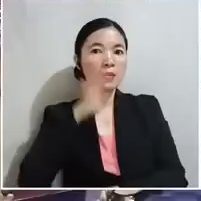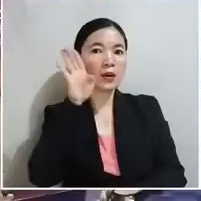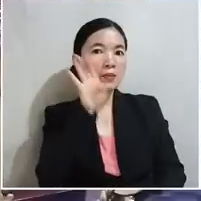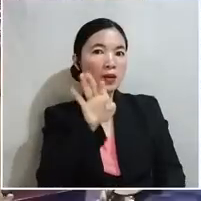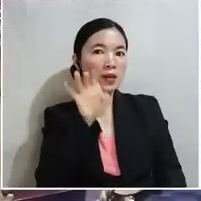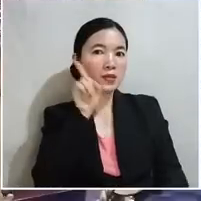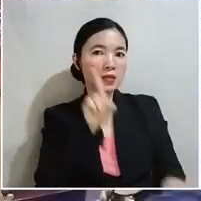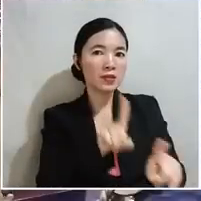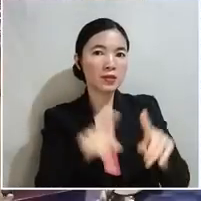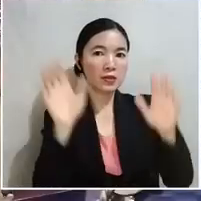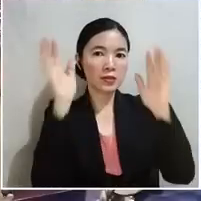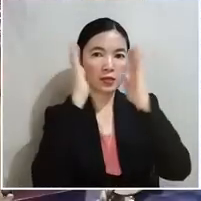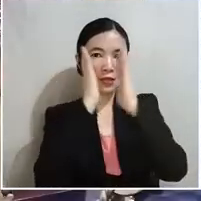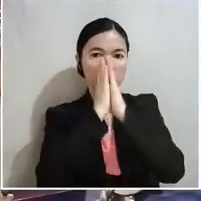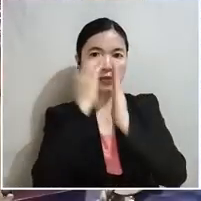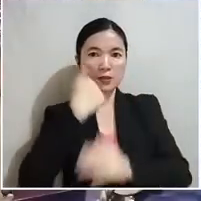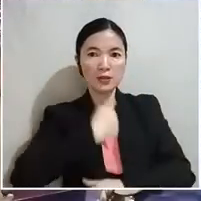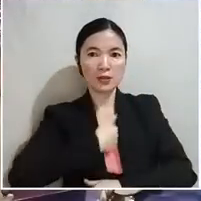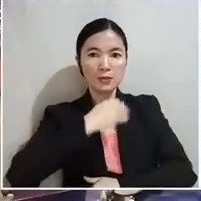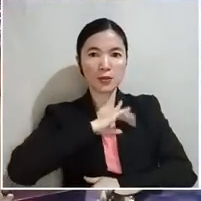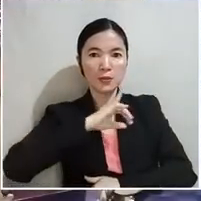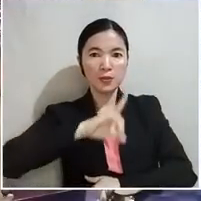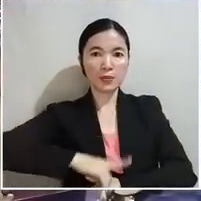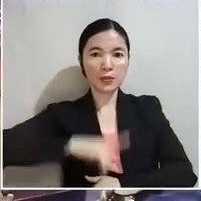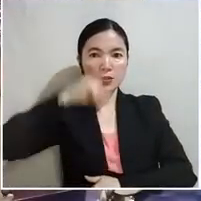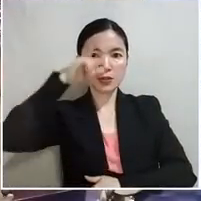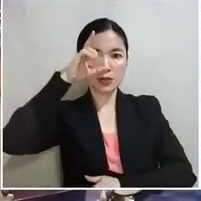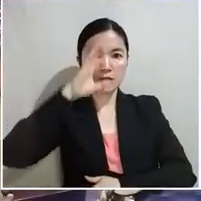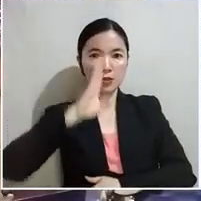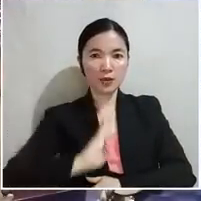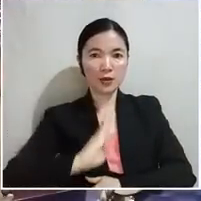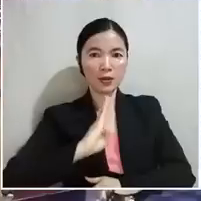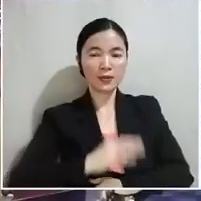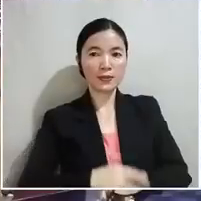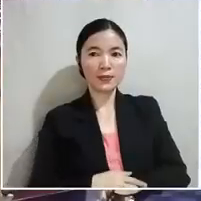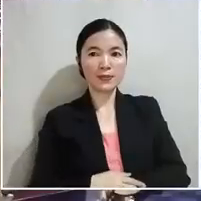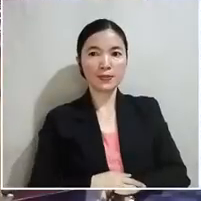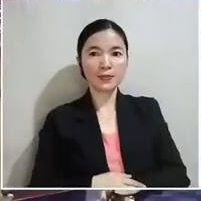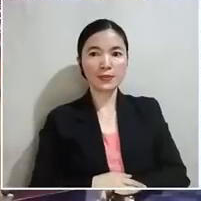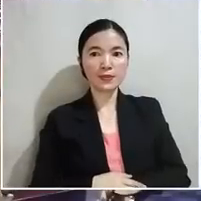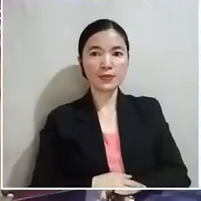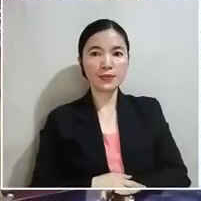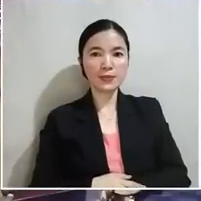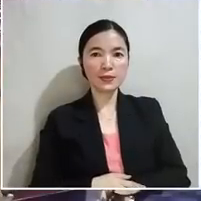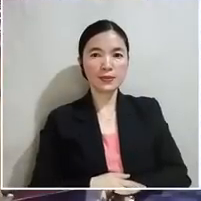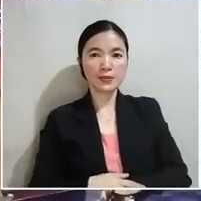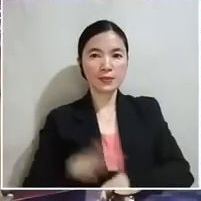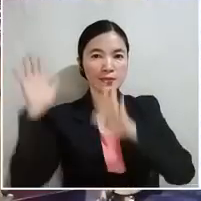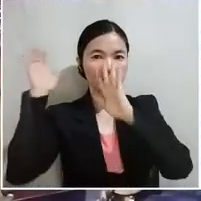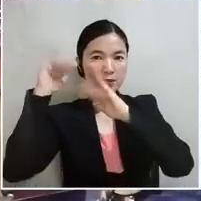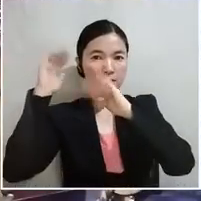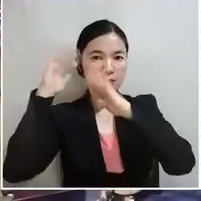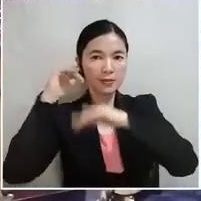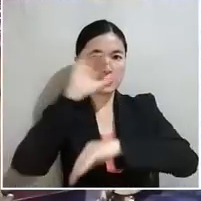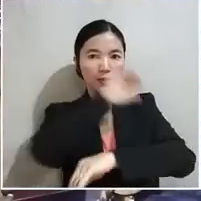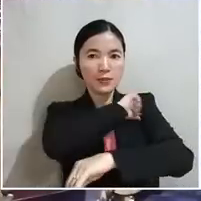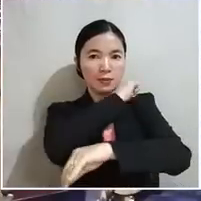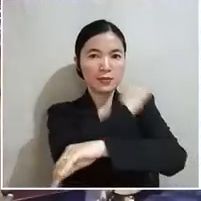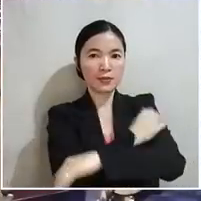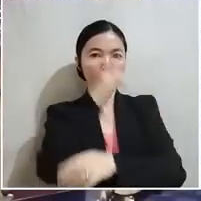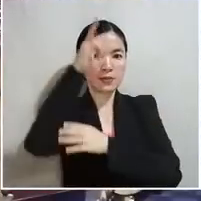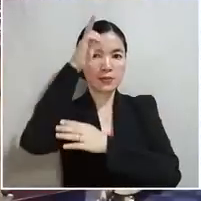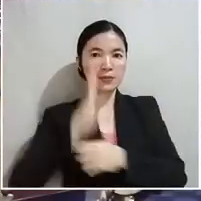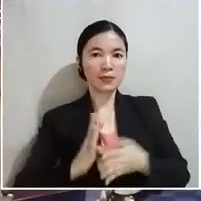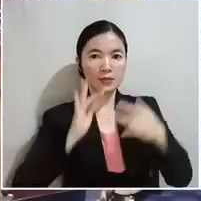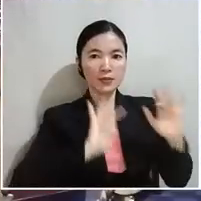and sisters, to pray for me to the Lord our God. May Almighty God have mercy on